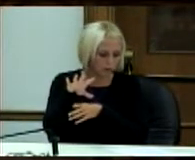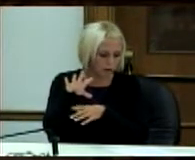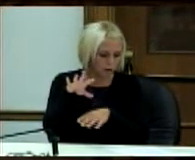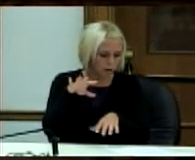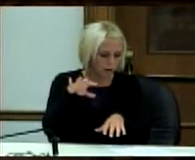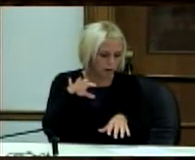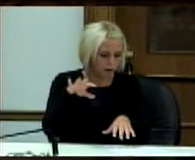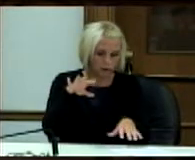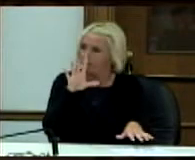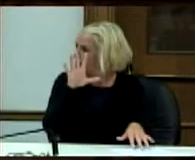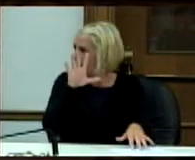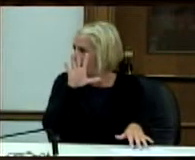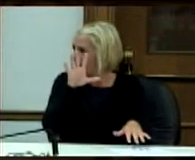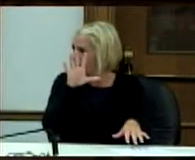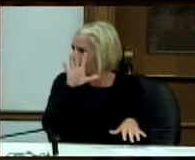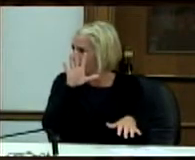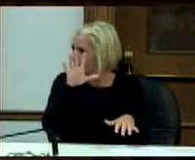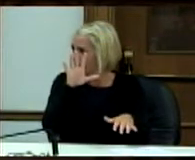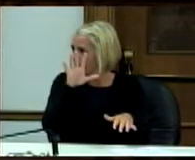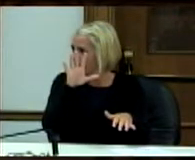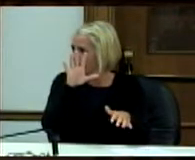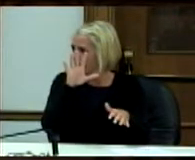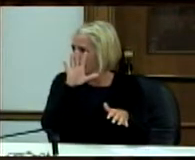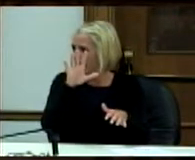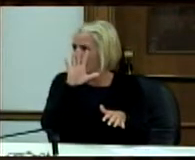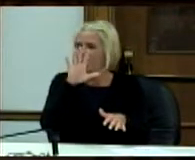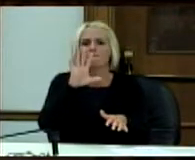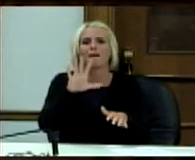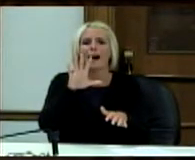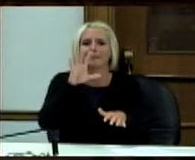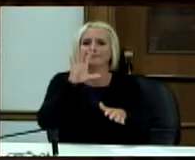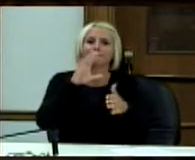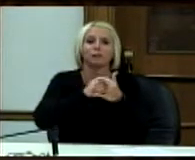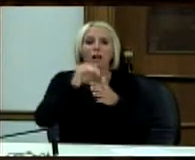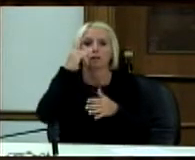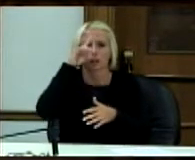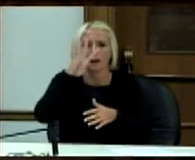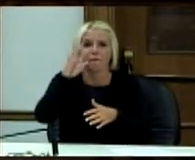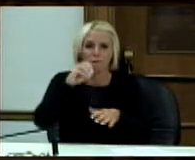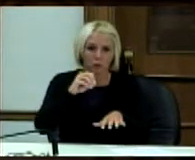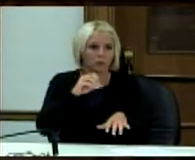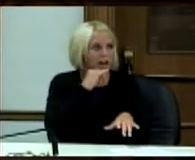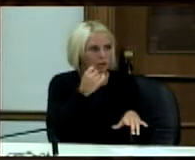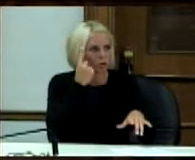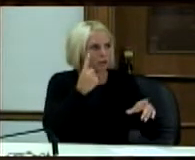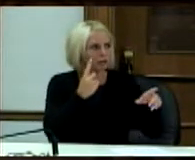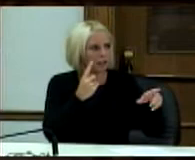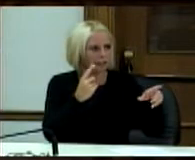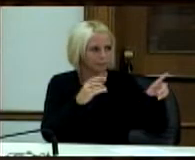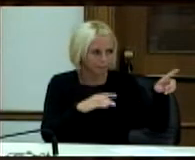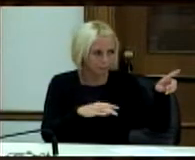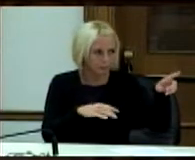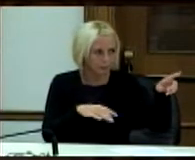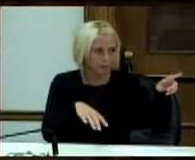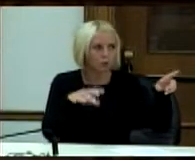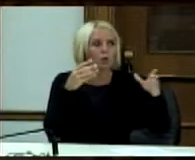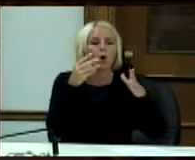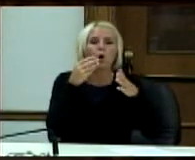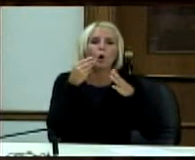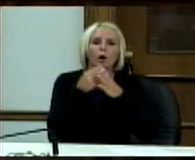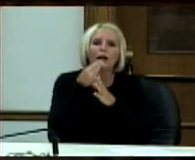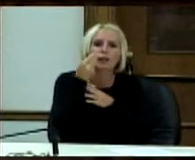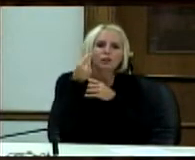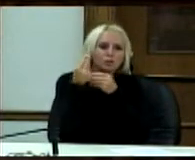don't understand that one. Okay. Wells Fargo Foundation Educational Matching Gift Program, $35.